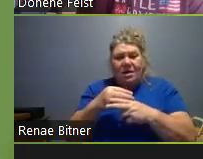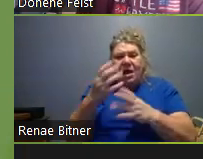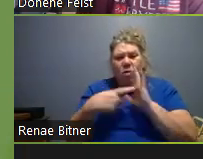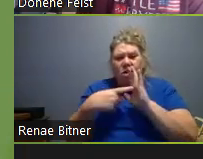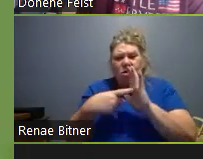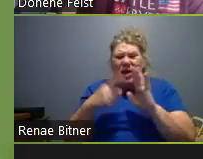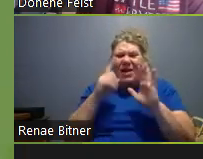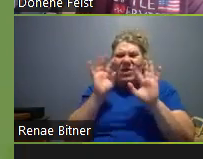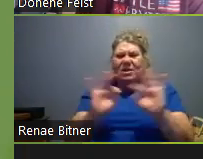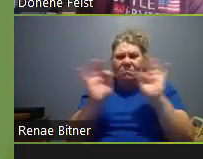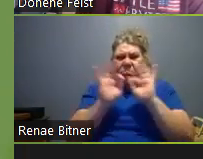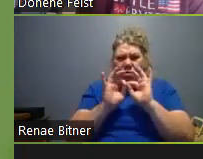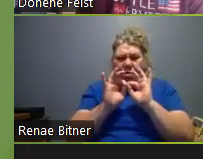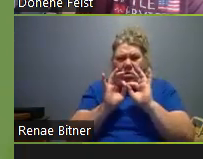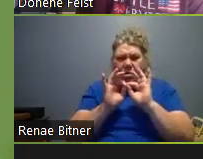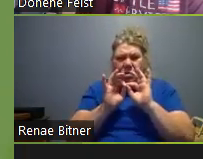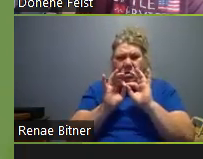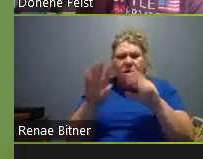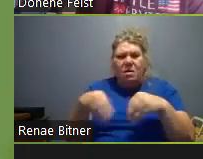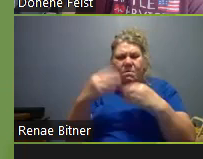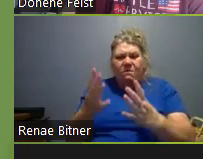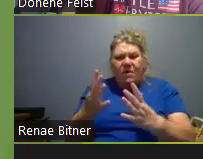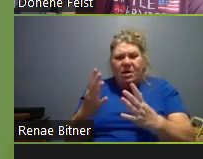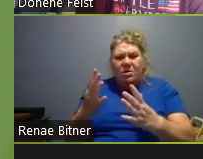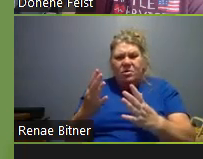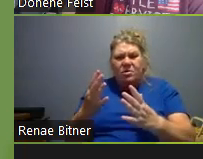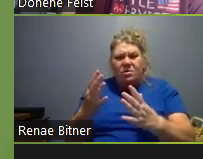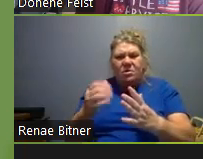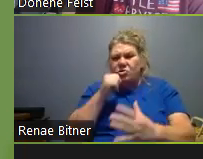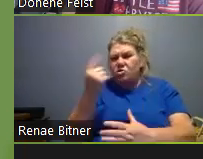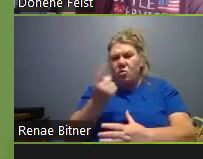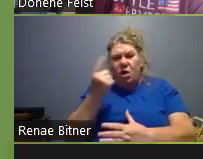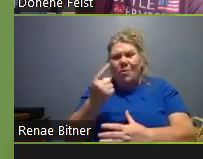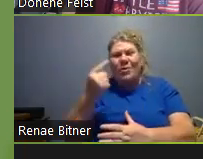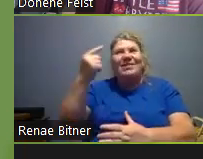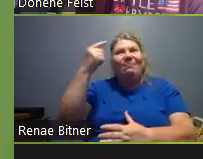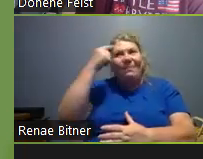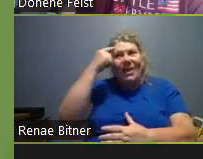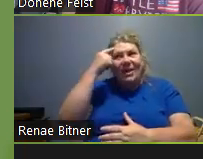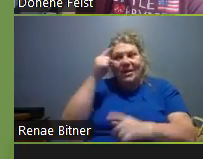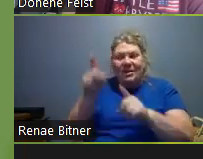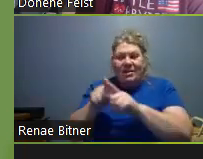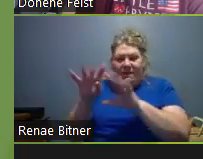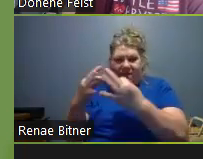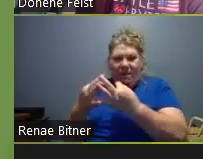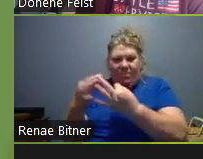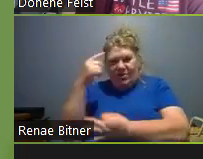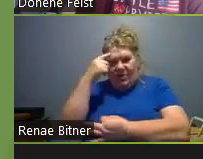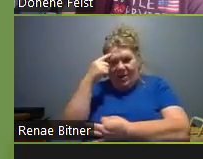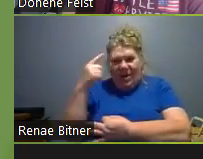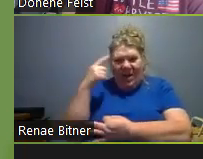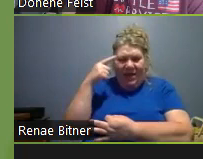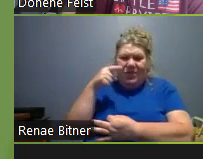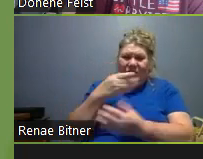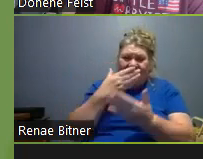think it's important that providers don't always think the same way that families do. And I think this is a really good